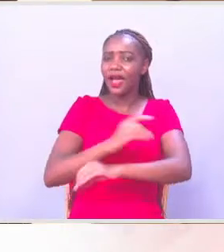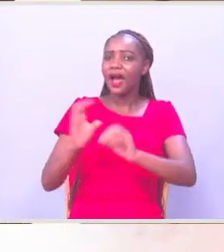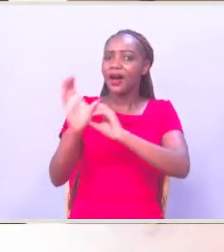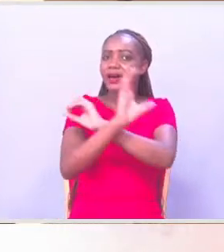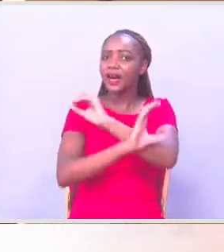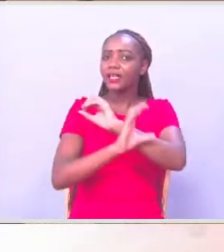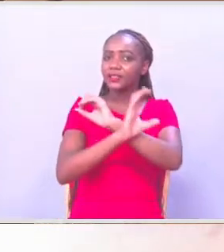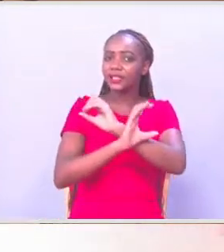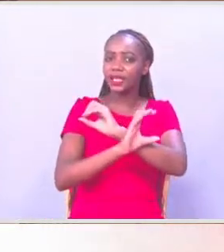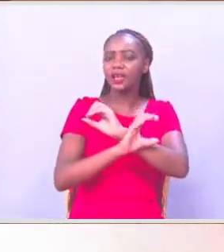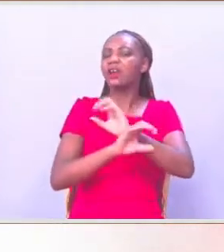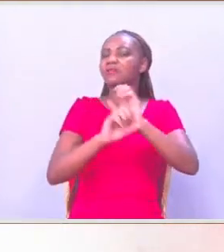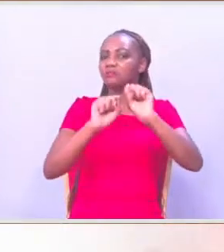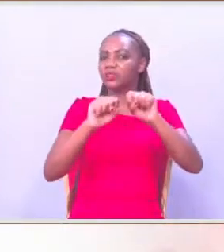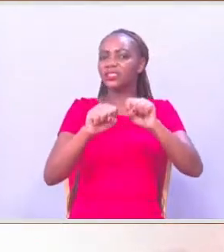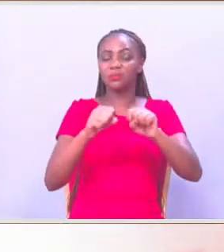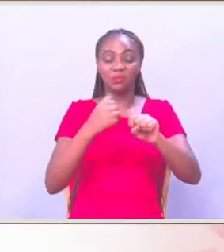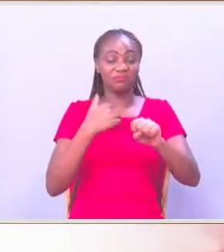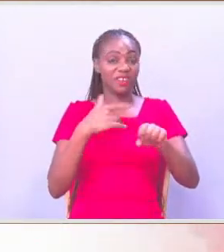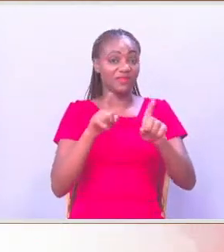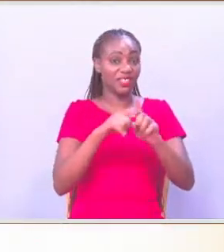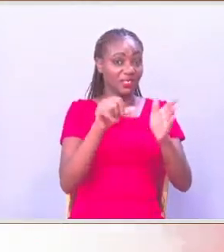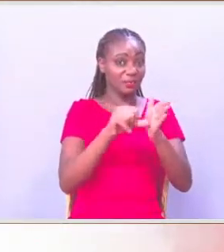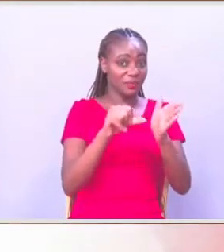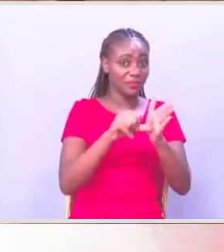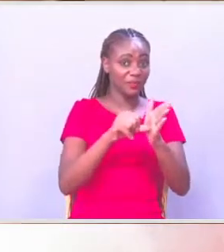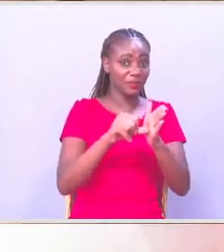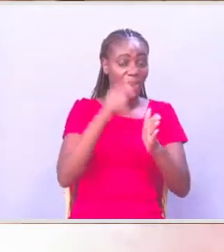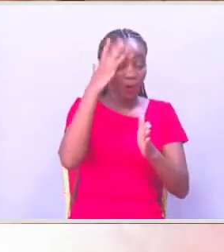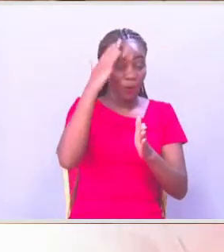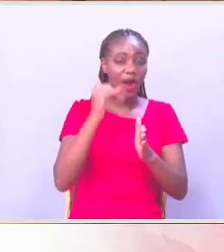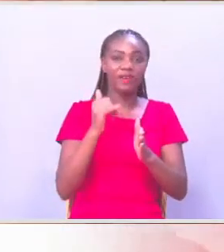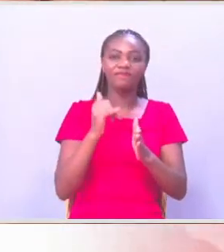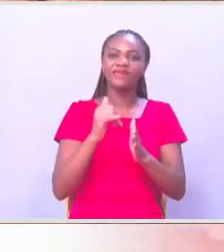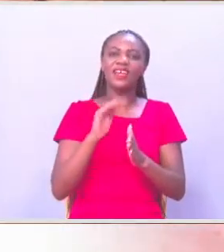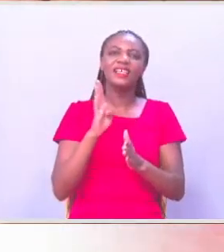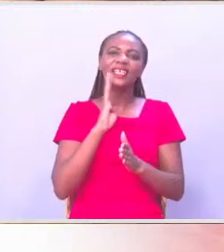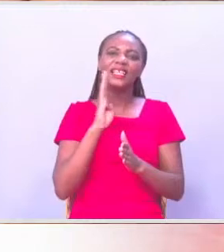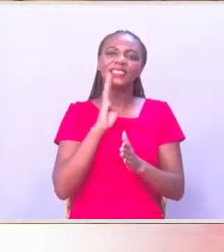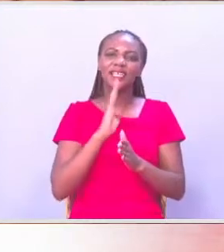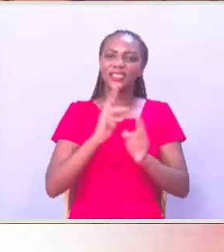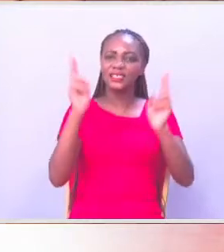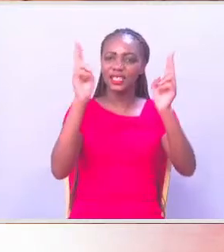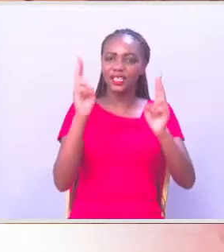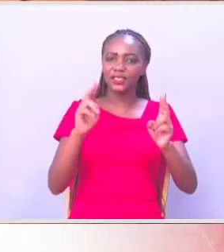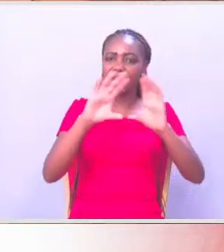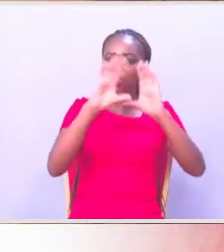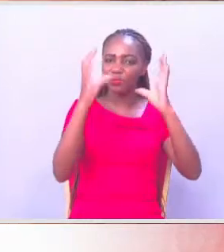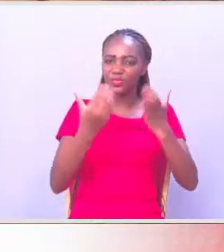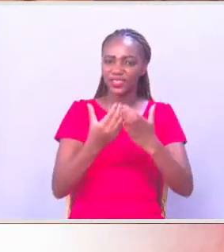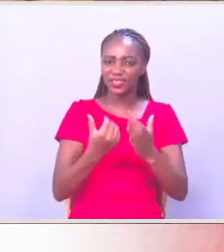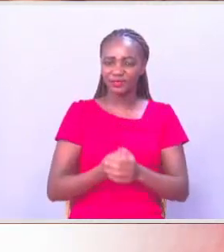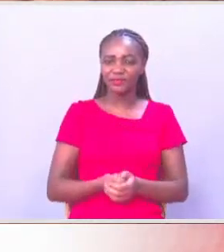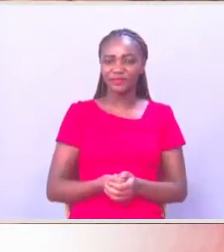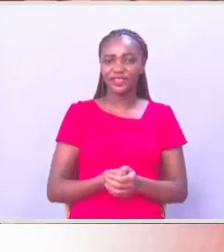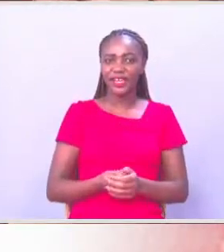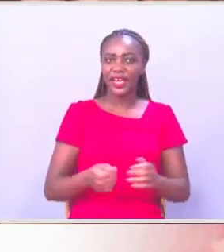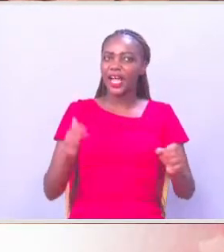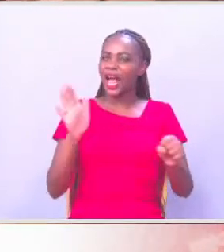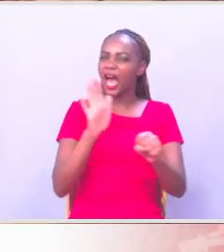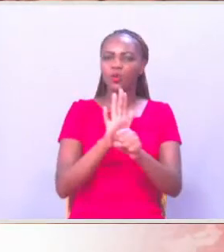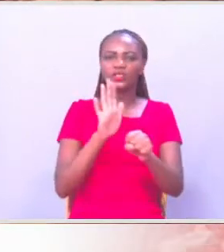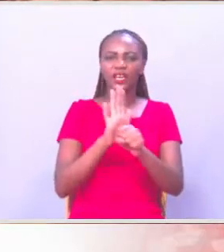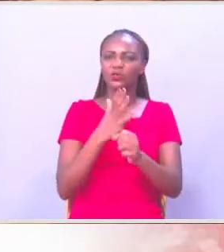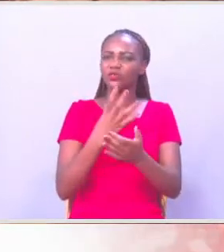following Kenya's ballooning debt with the international community. The amount of money that has been stolen by we